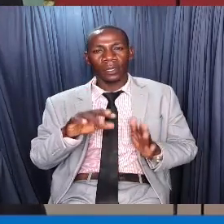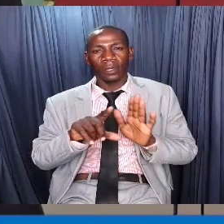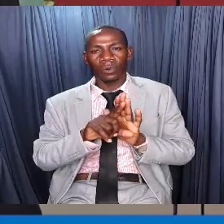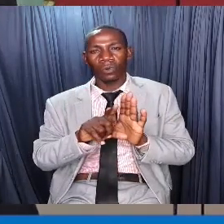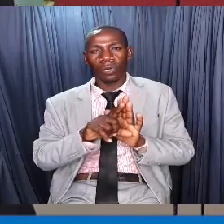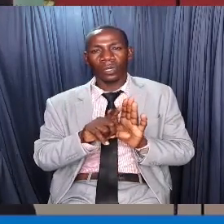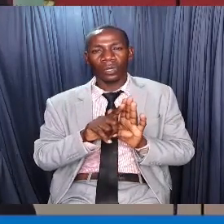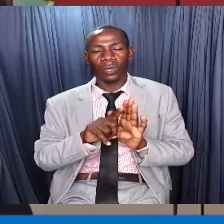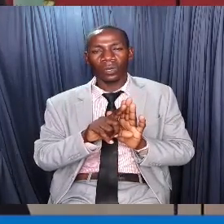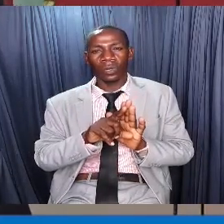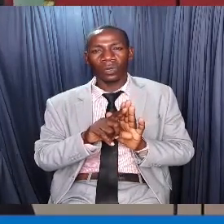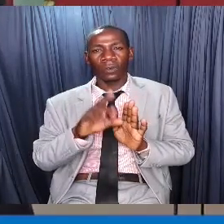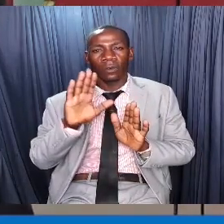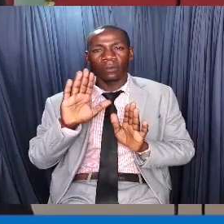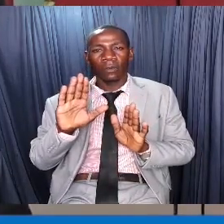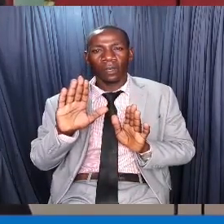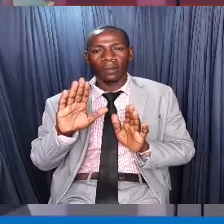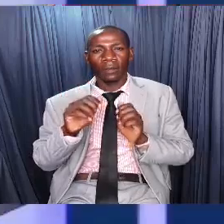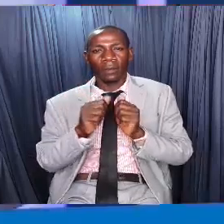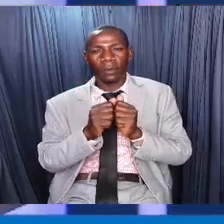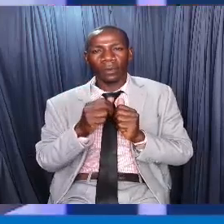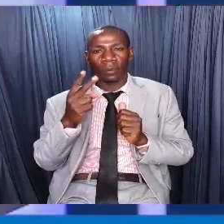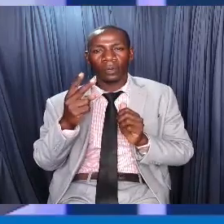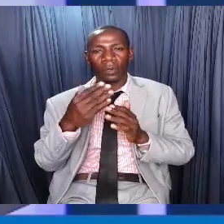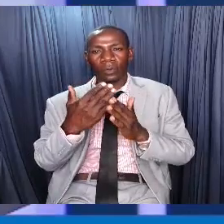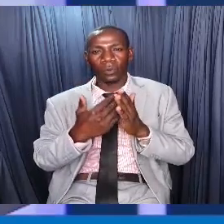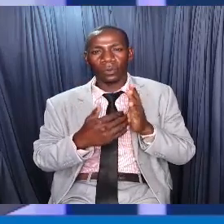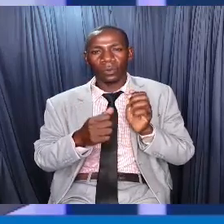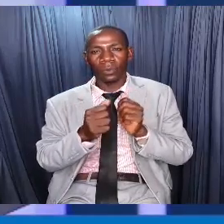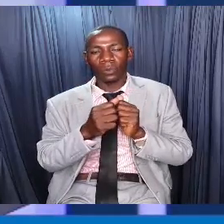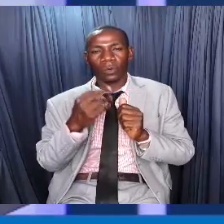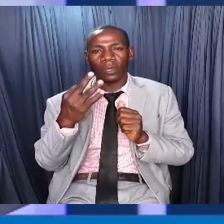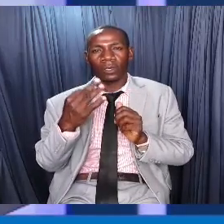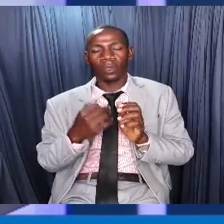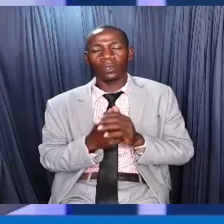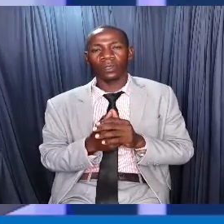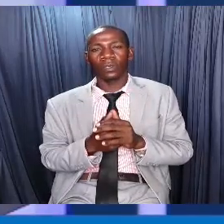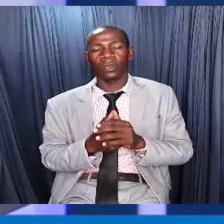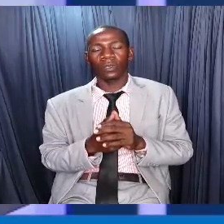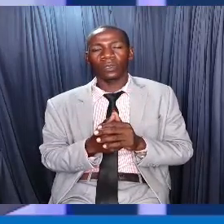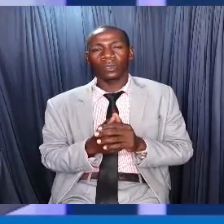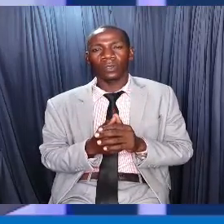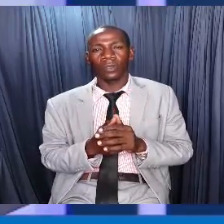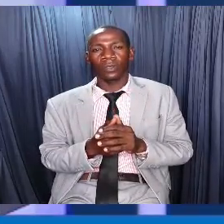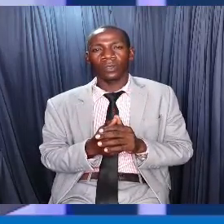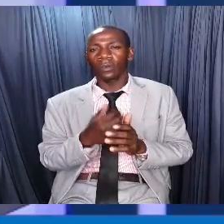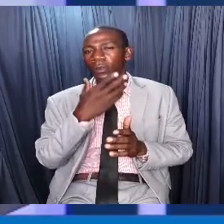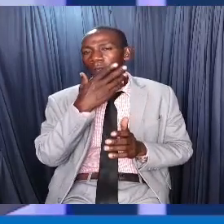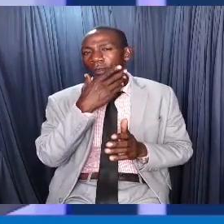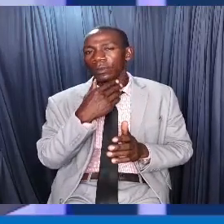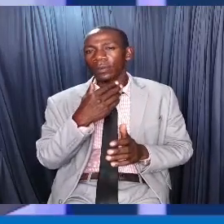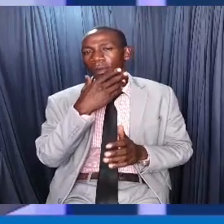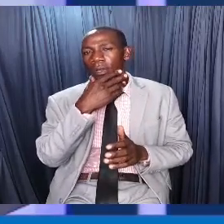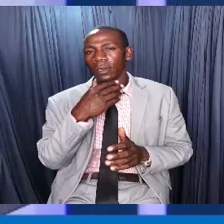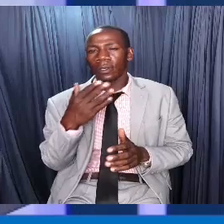huyo. Read Luke 5:12 mpaka 13. 5:12-13. Farisayo huyo.